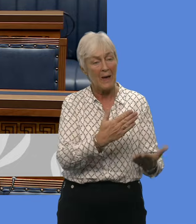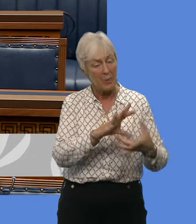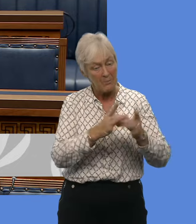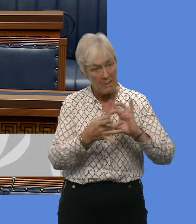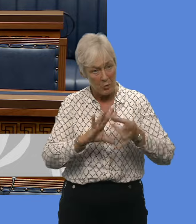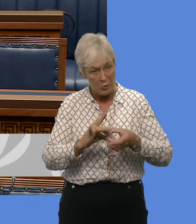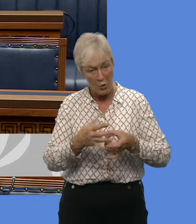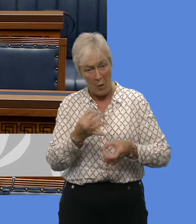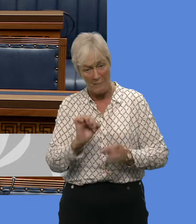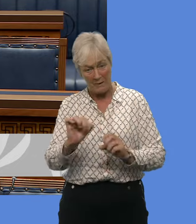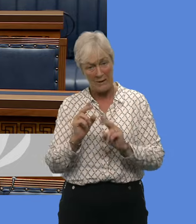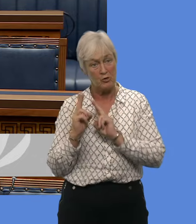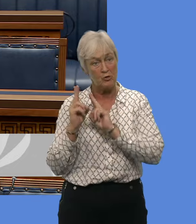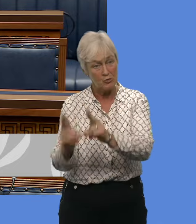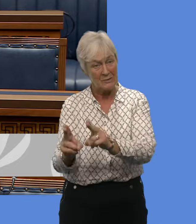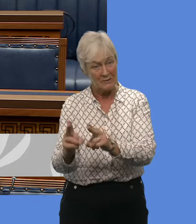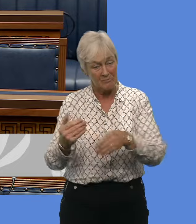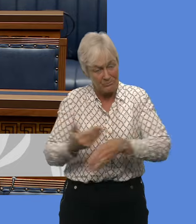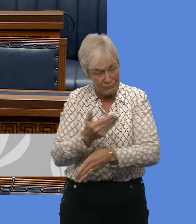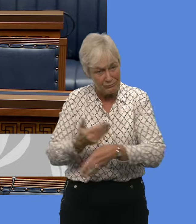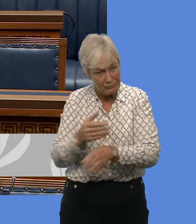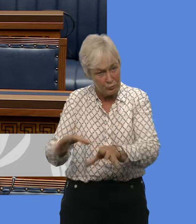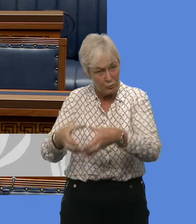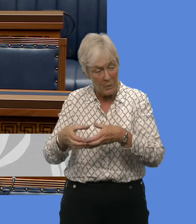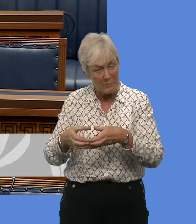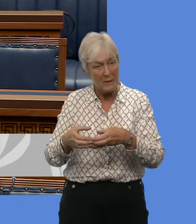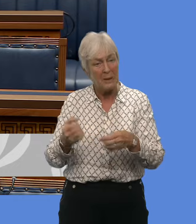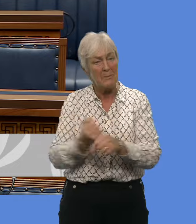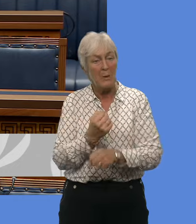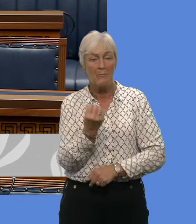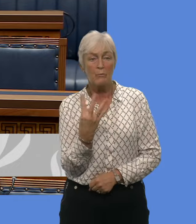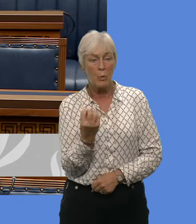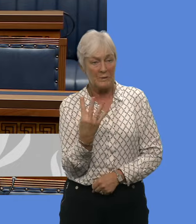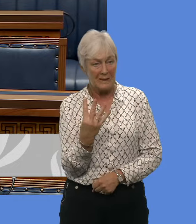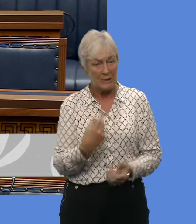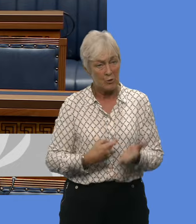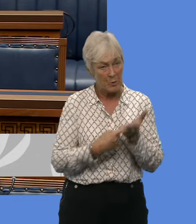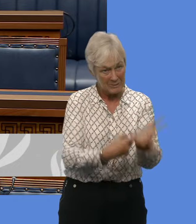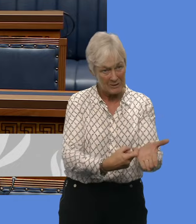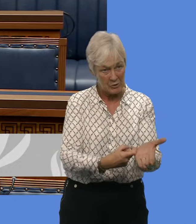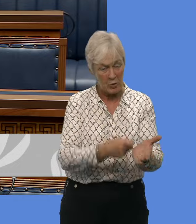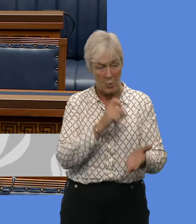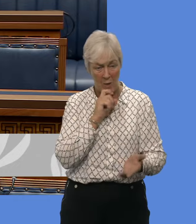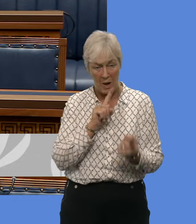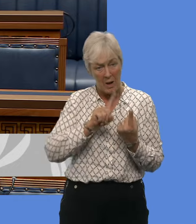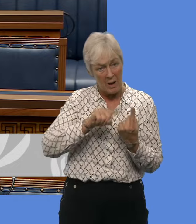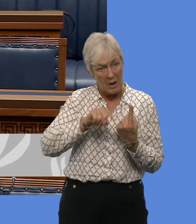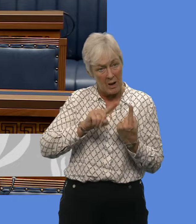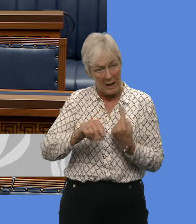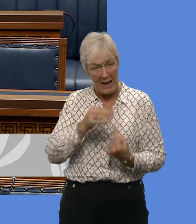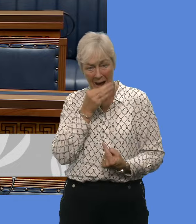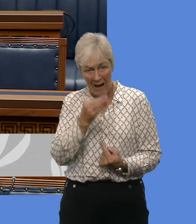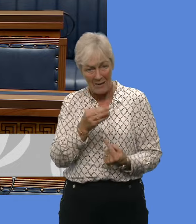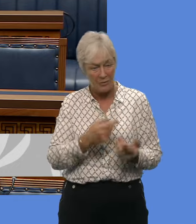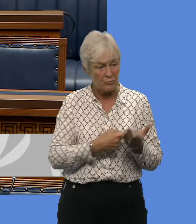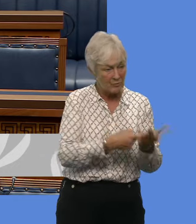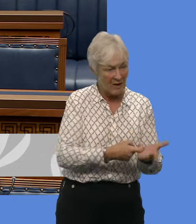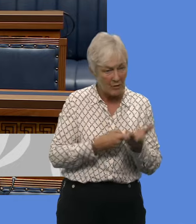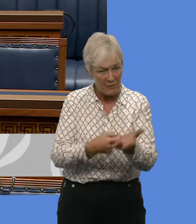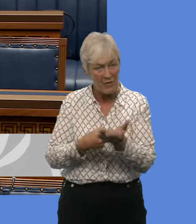the High Street Task Force for their work. The report makes 14 recommendations, and we will shortly write to our executive colleagues to ask them to take forward the